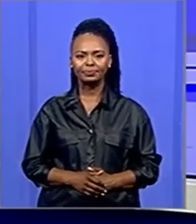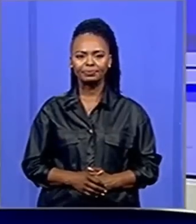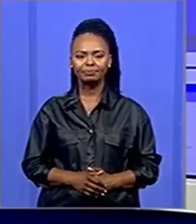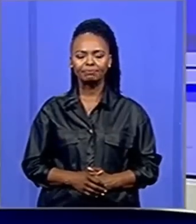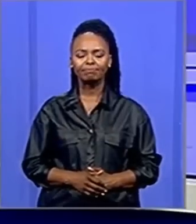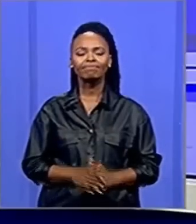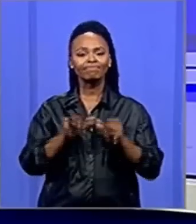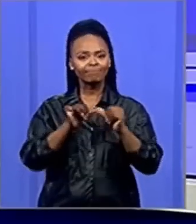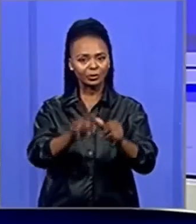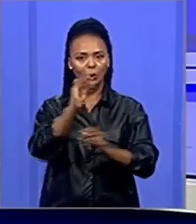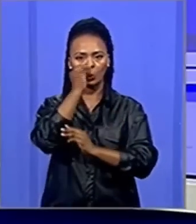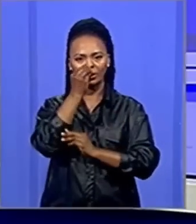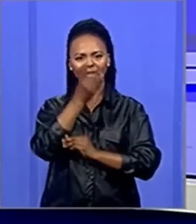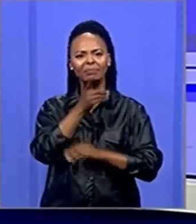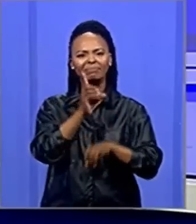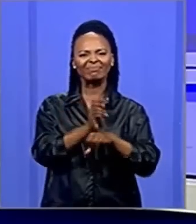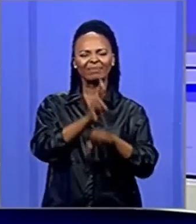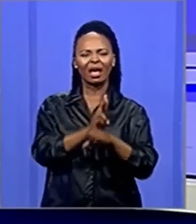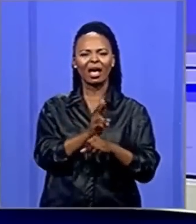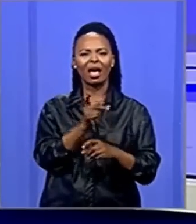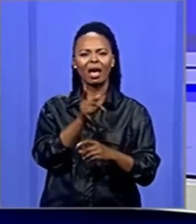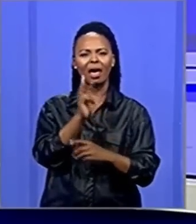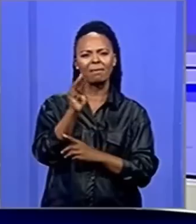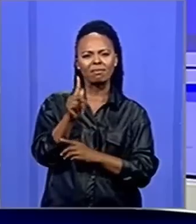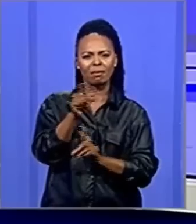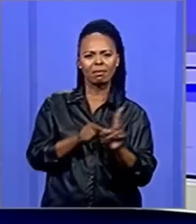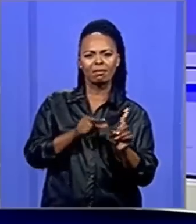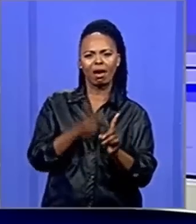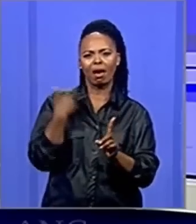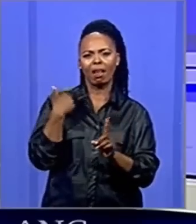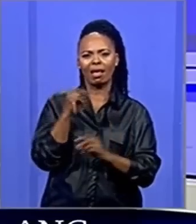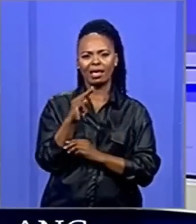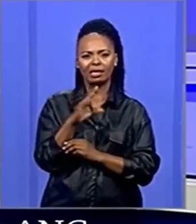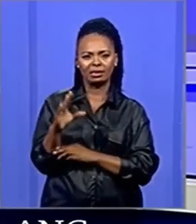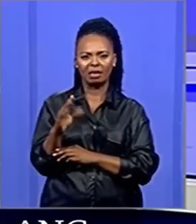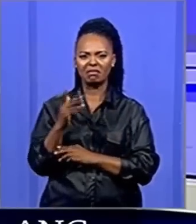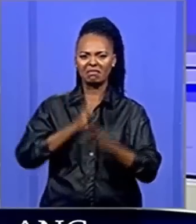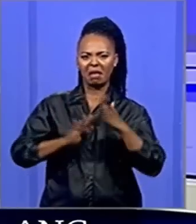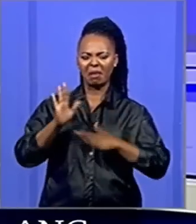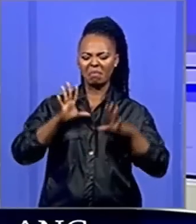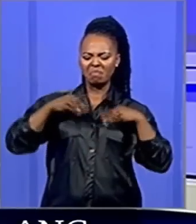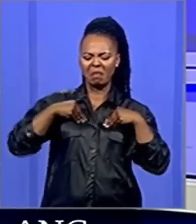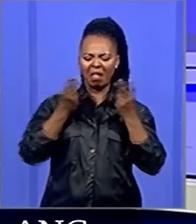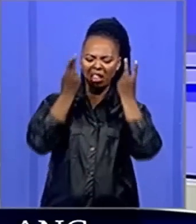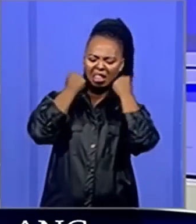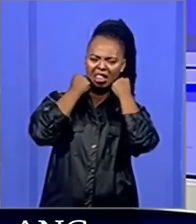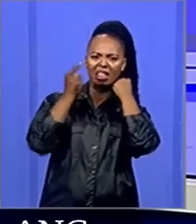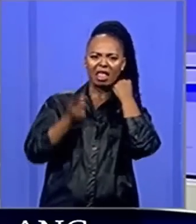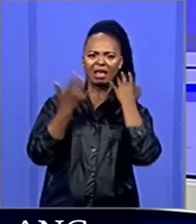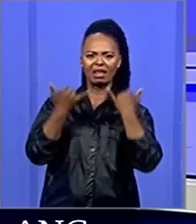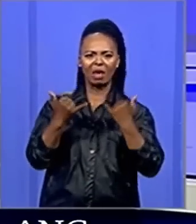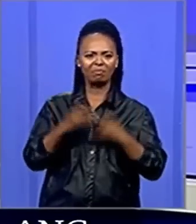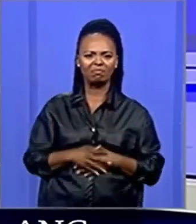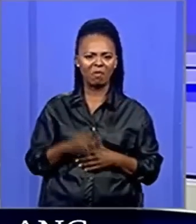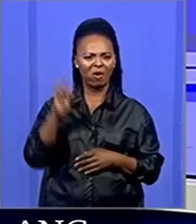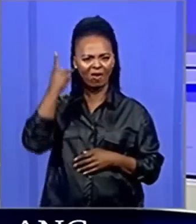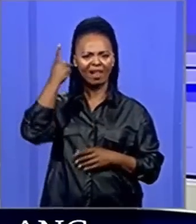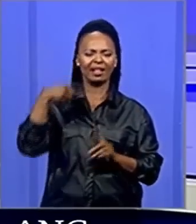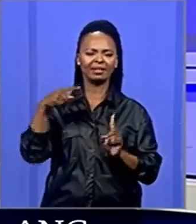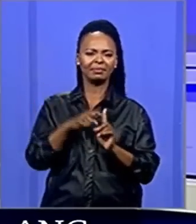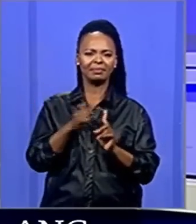Ratela pele mokaubere wa mehleng wa ANC Ngaka Mavuso Msimang o re ho mamella bobodu le ho sireletsa batho ho fetotse mopresidente Cyril